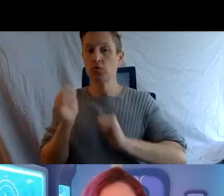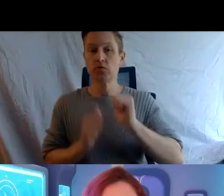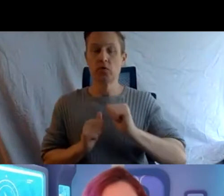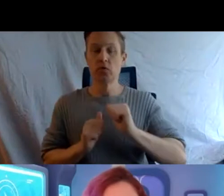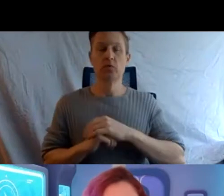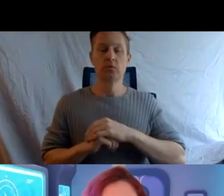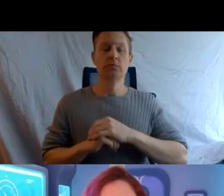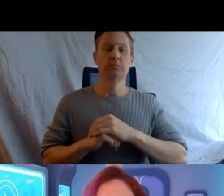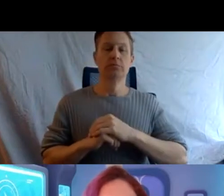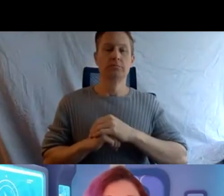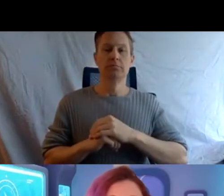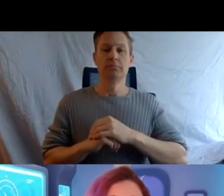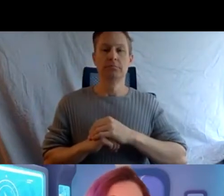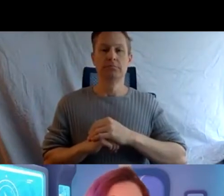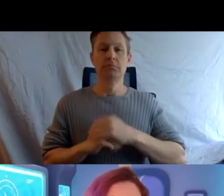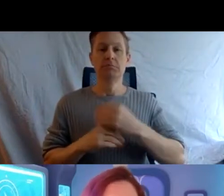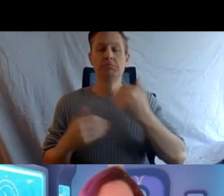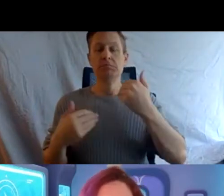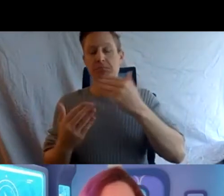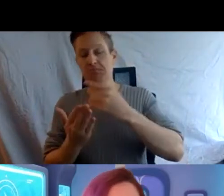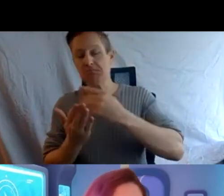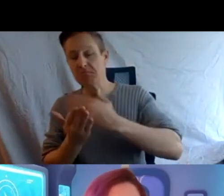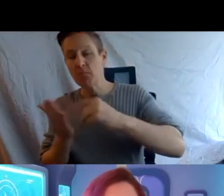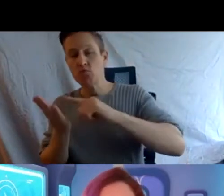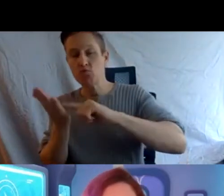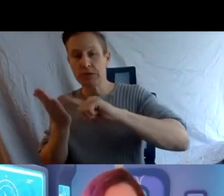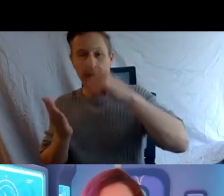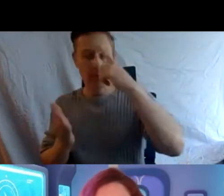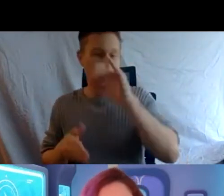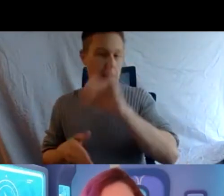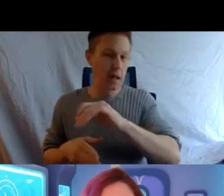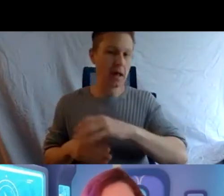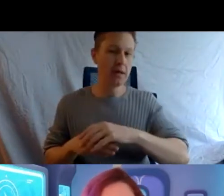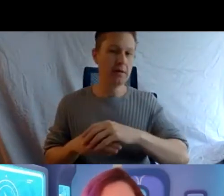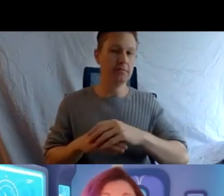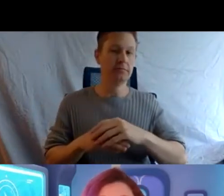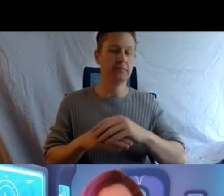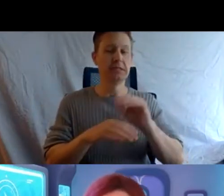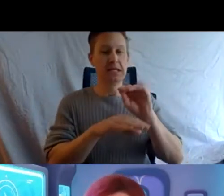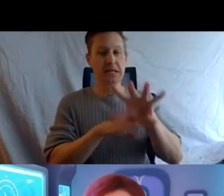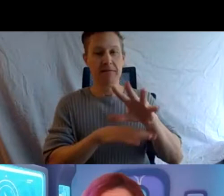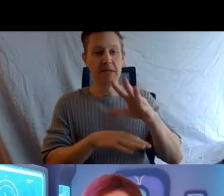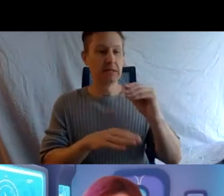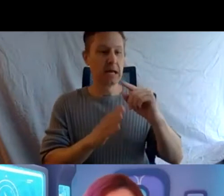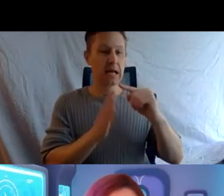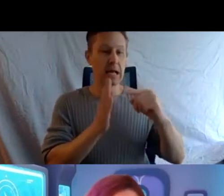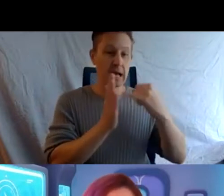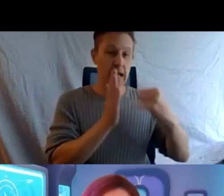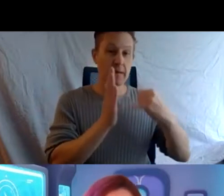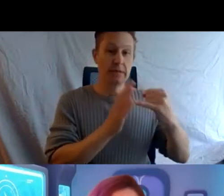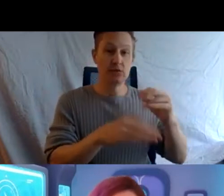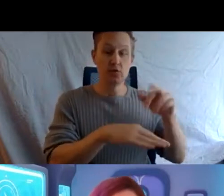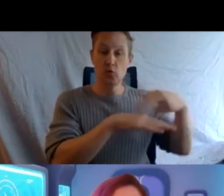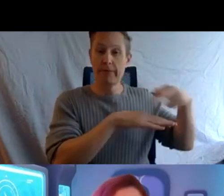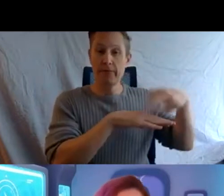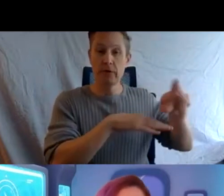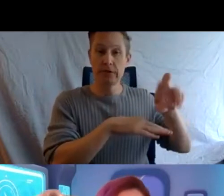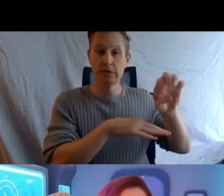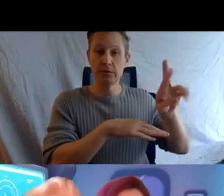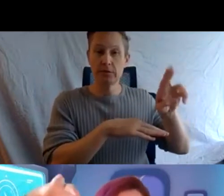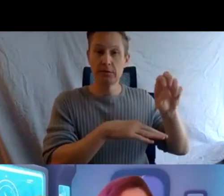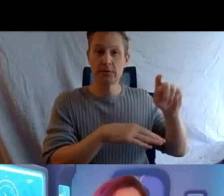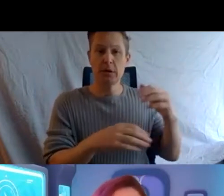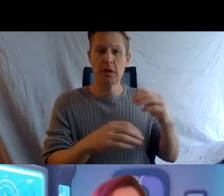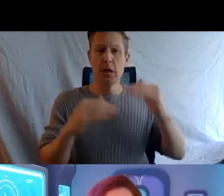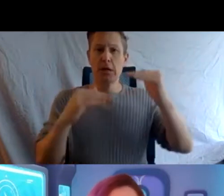that. So there was some research there. So we use influence and animation reference, because, okay, how do you balance